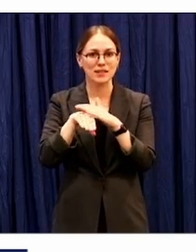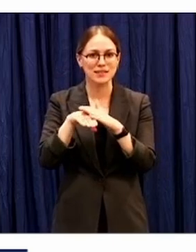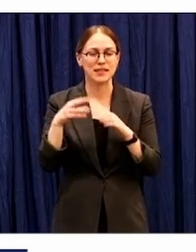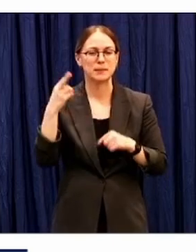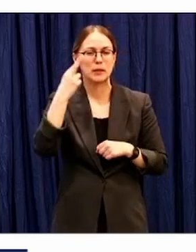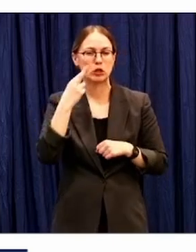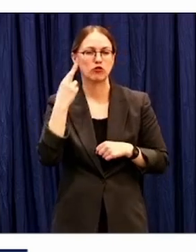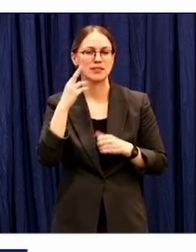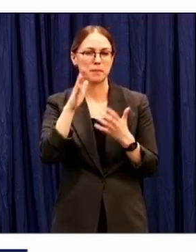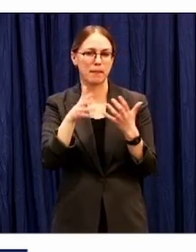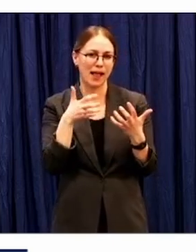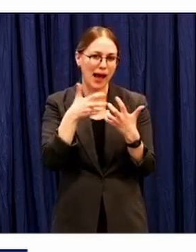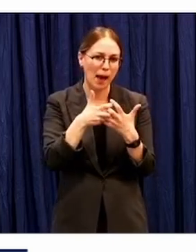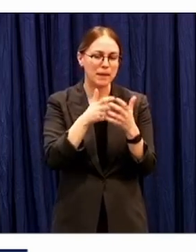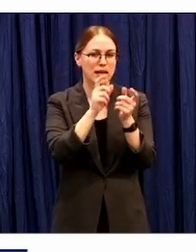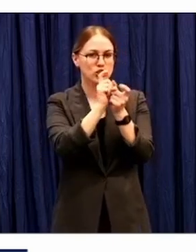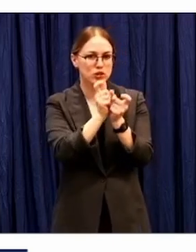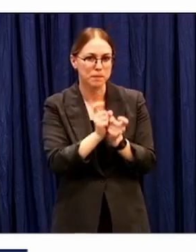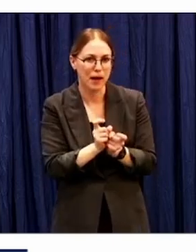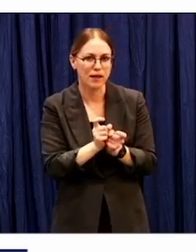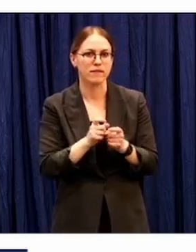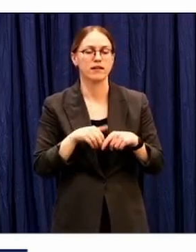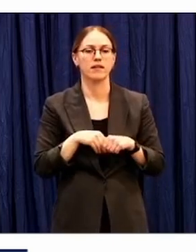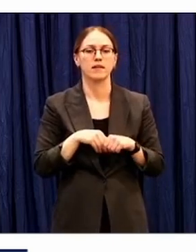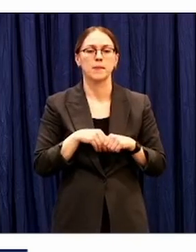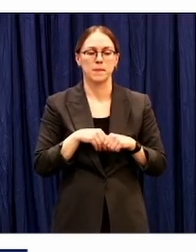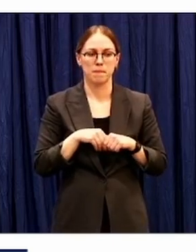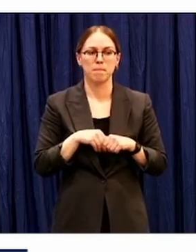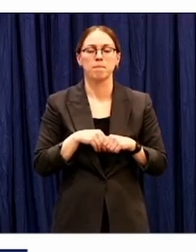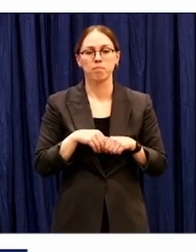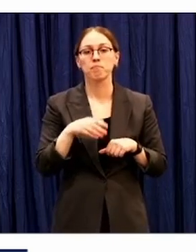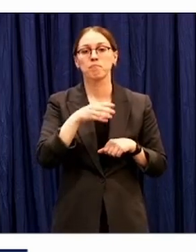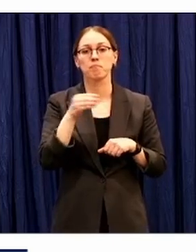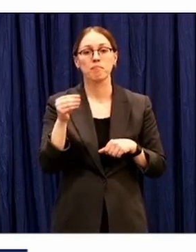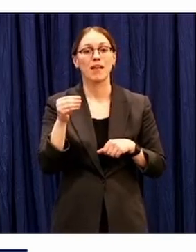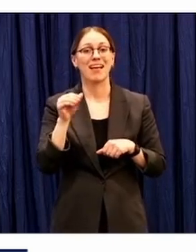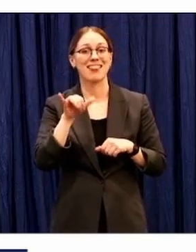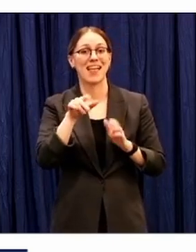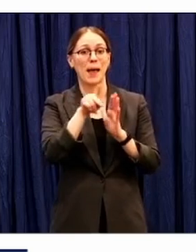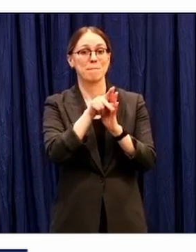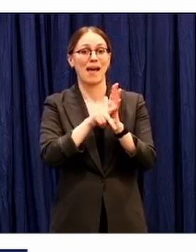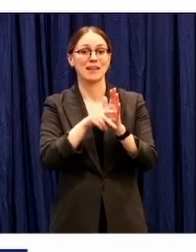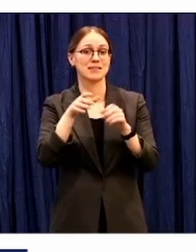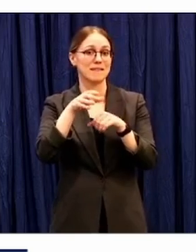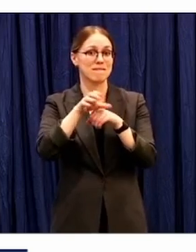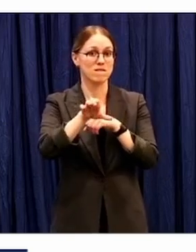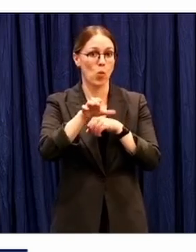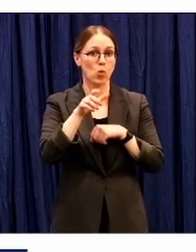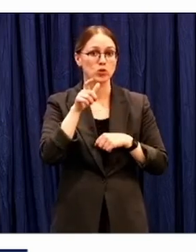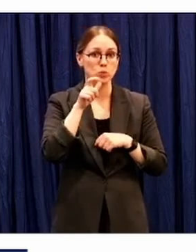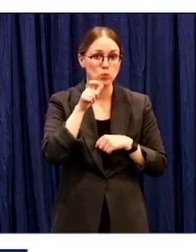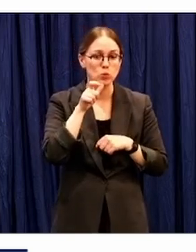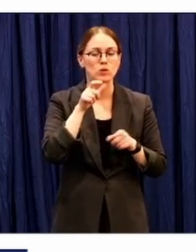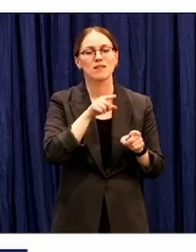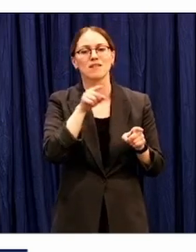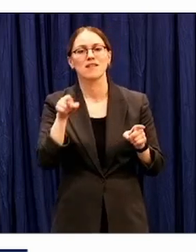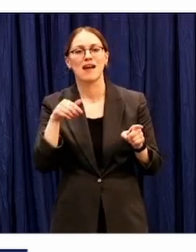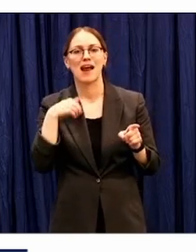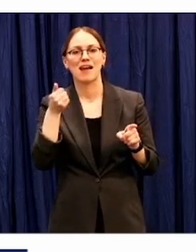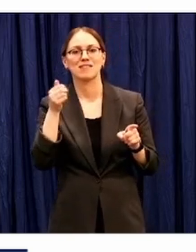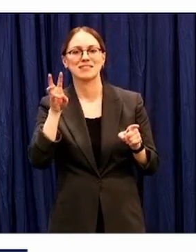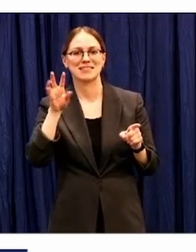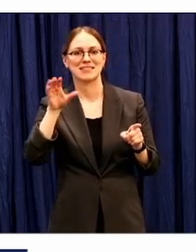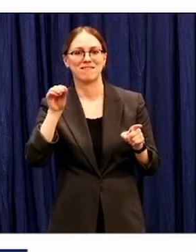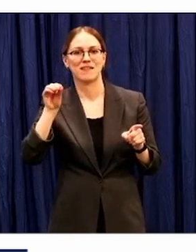reasonable accommodations and modification. This is an ad guide policy, and it is enforced by procedure 1650-02